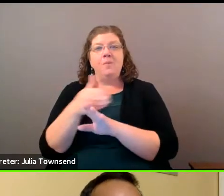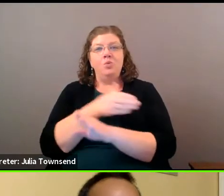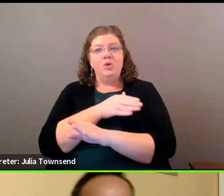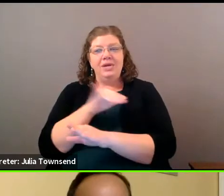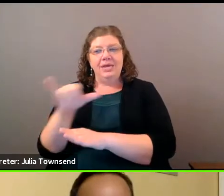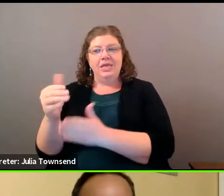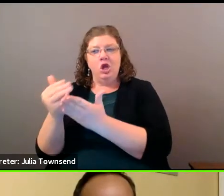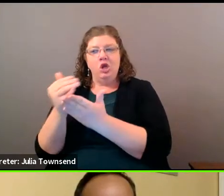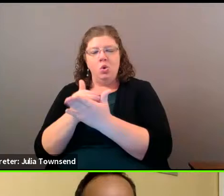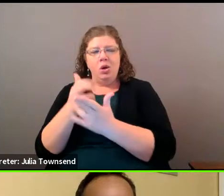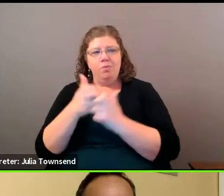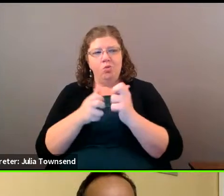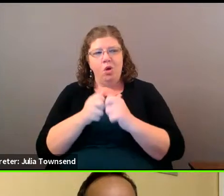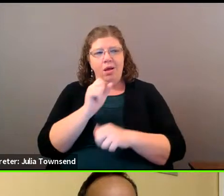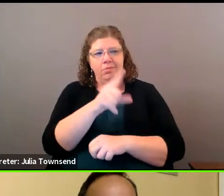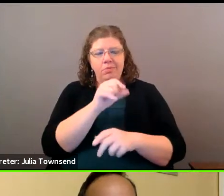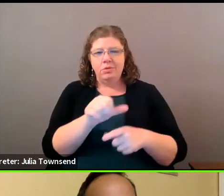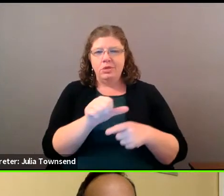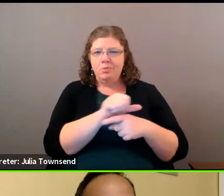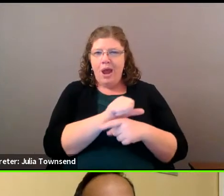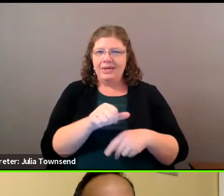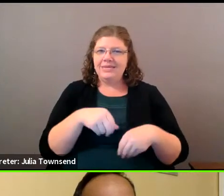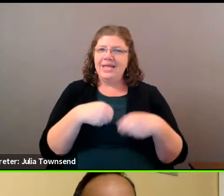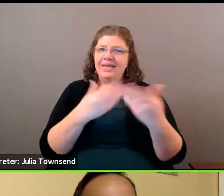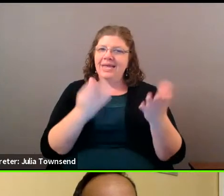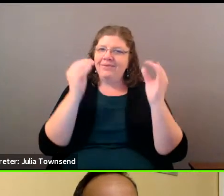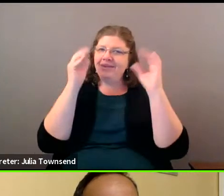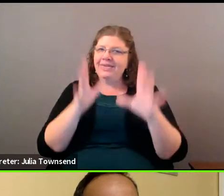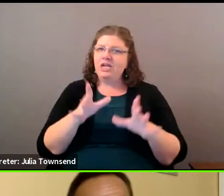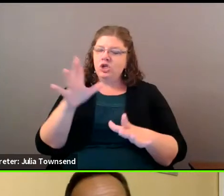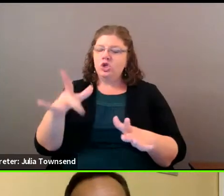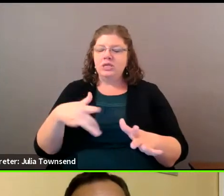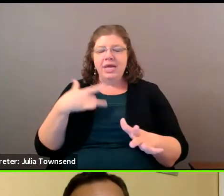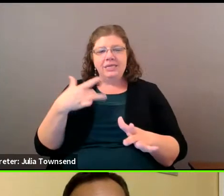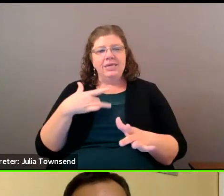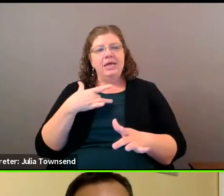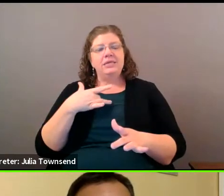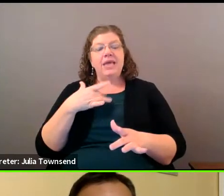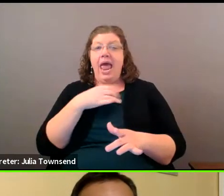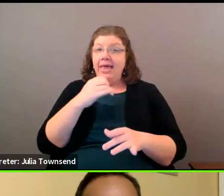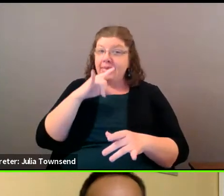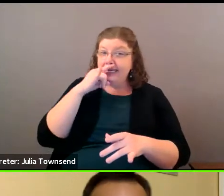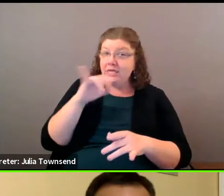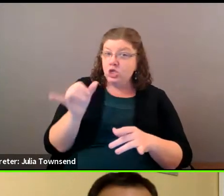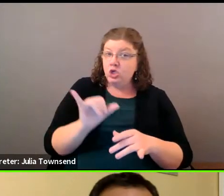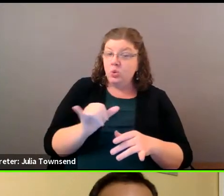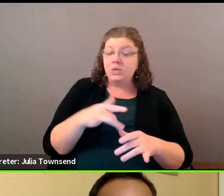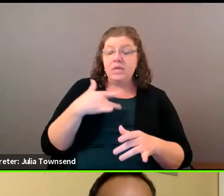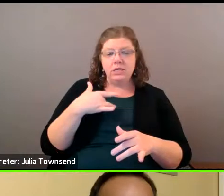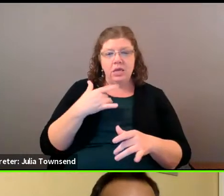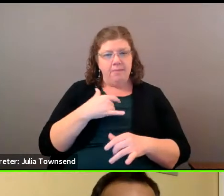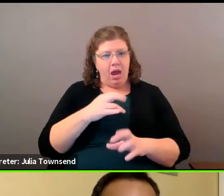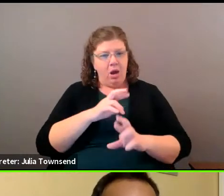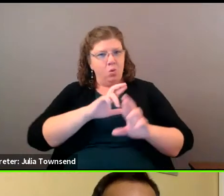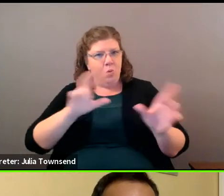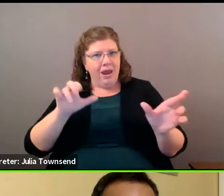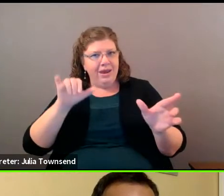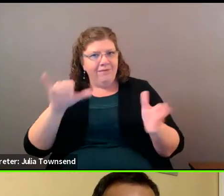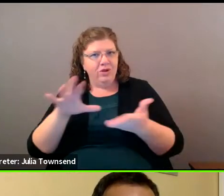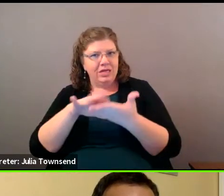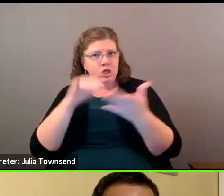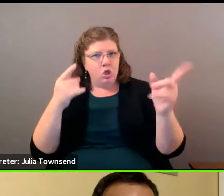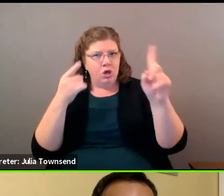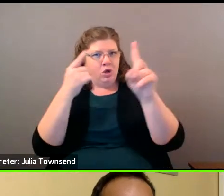problems, practice problems that give teachers a sense of, and kids a sense of, am I ready for the learning goals